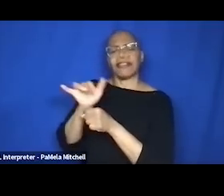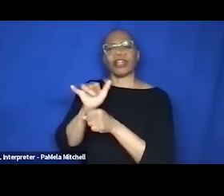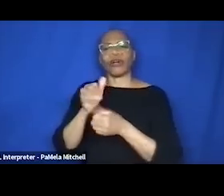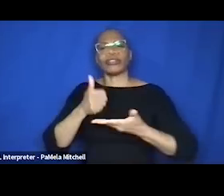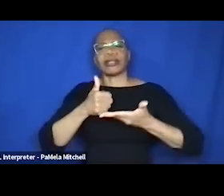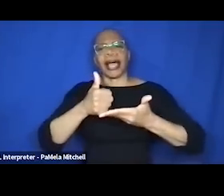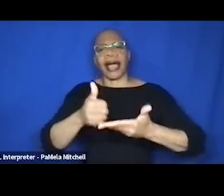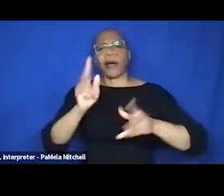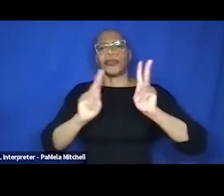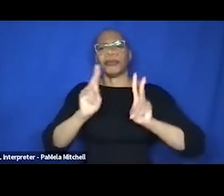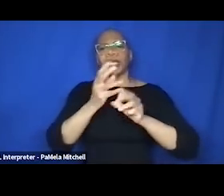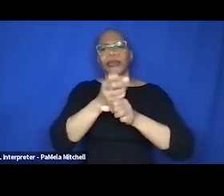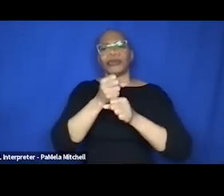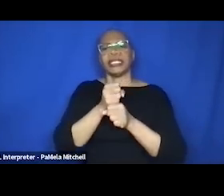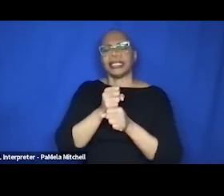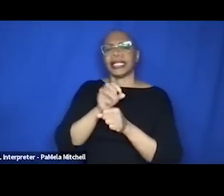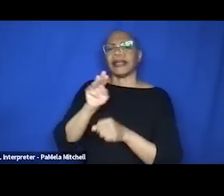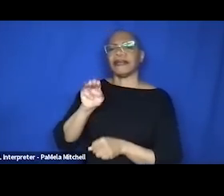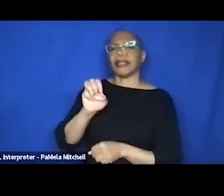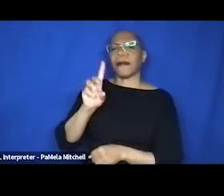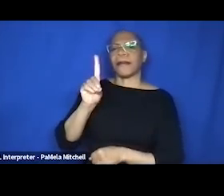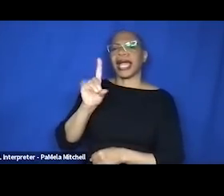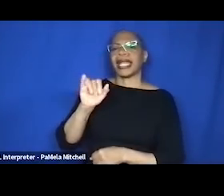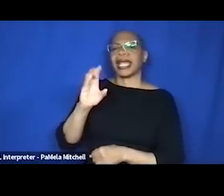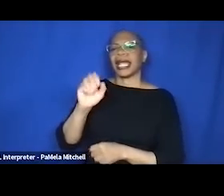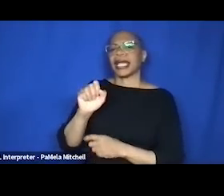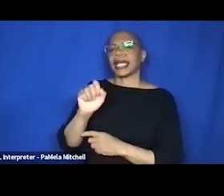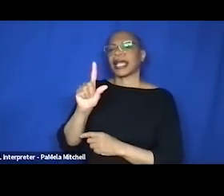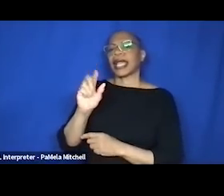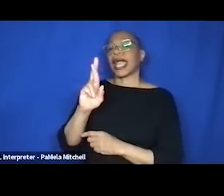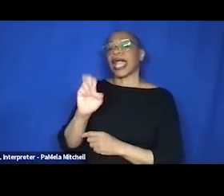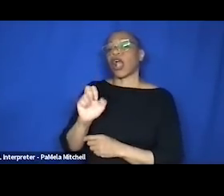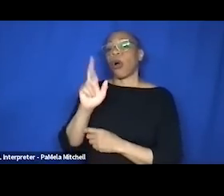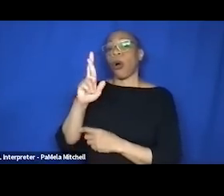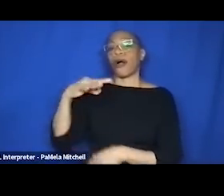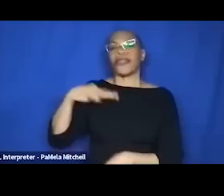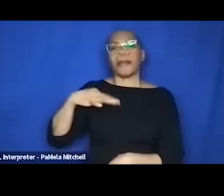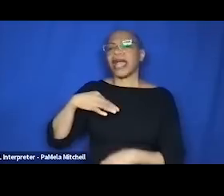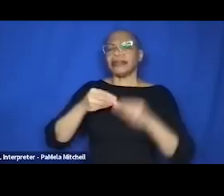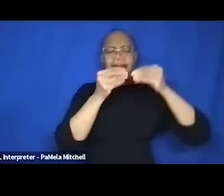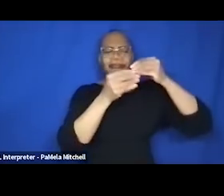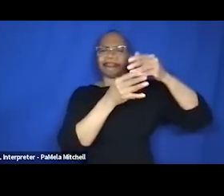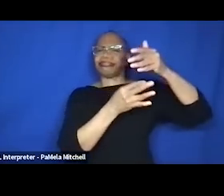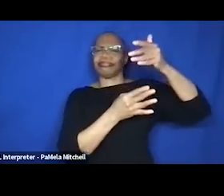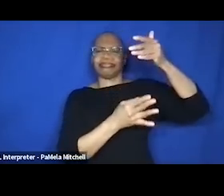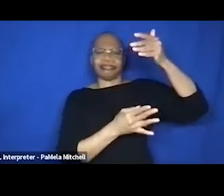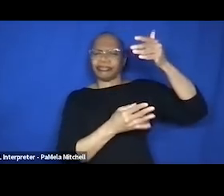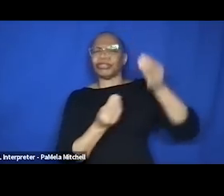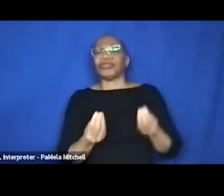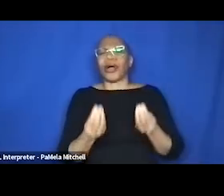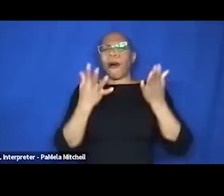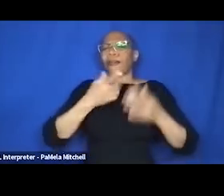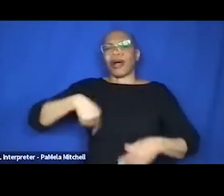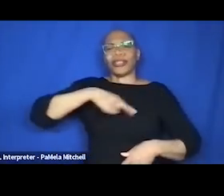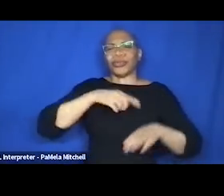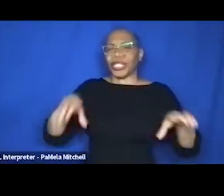their Medi-Cal or their benefits. And just a bunch of other stuff that we do right there with them.